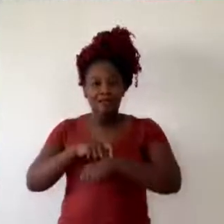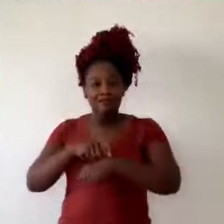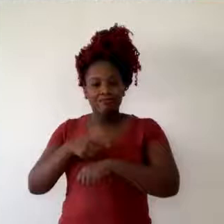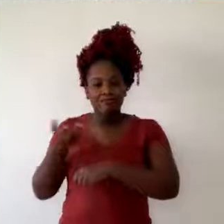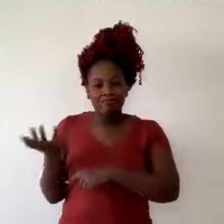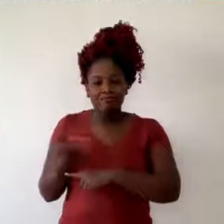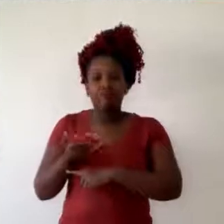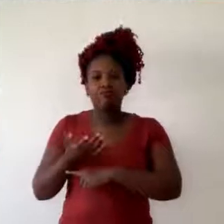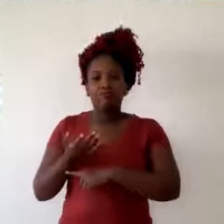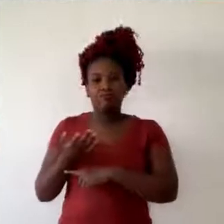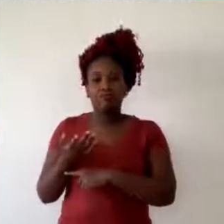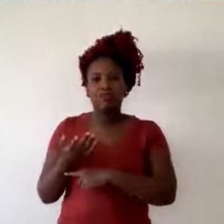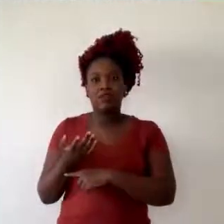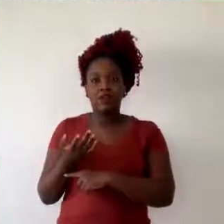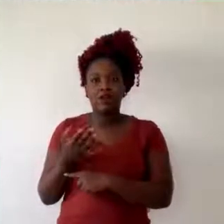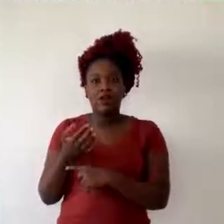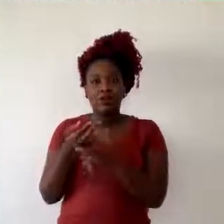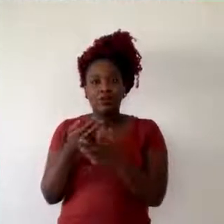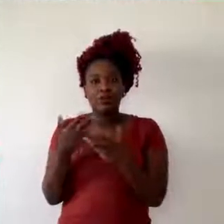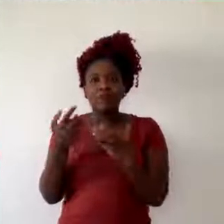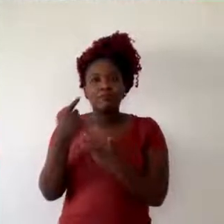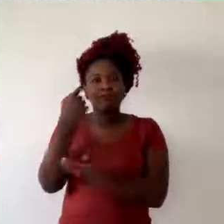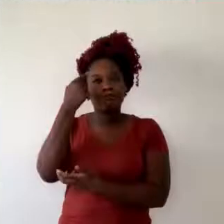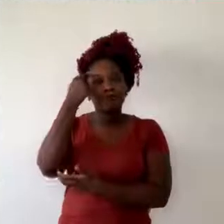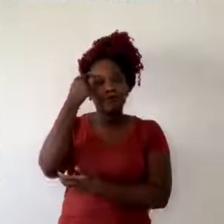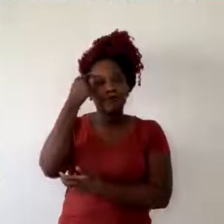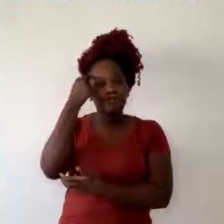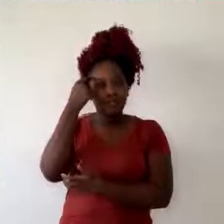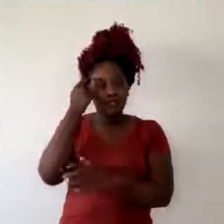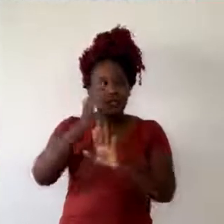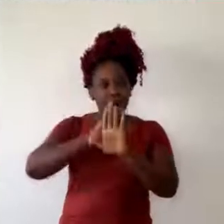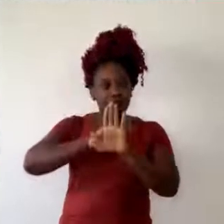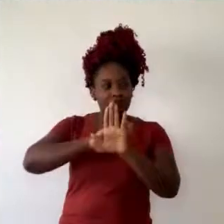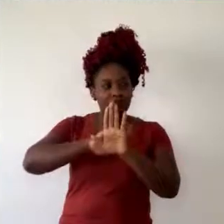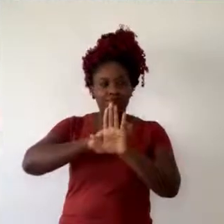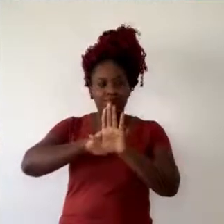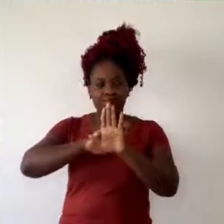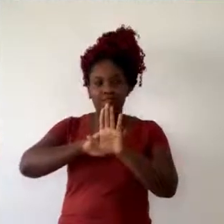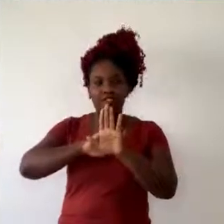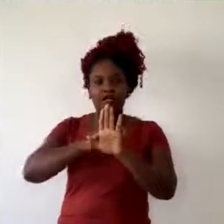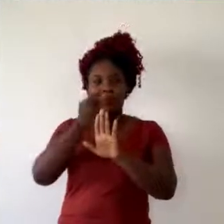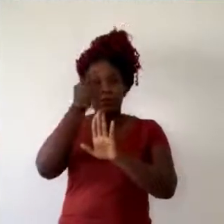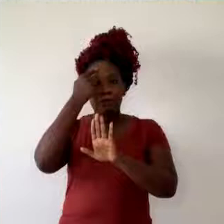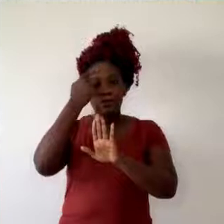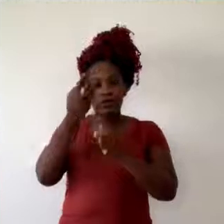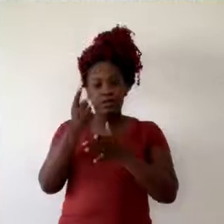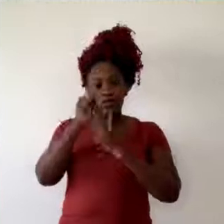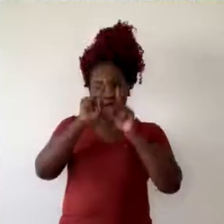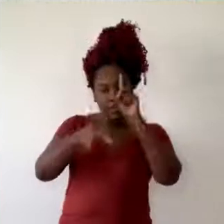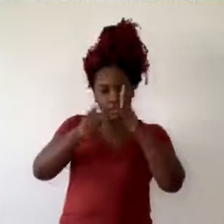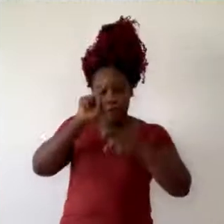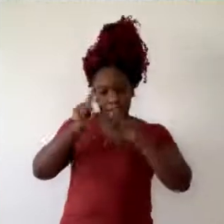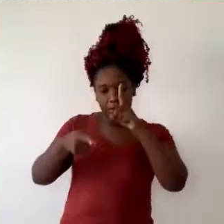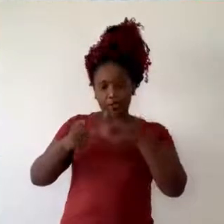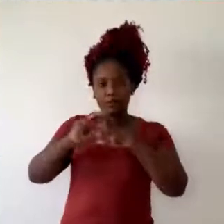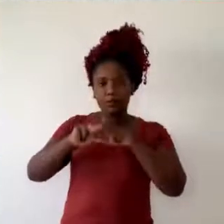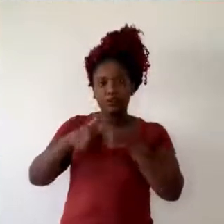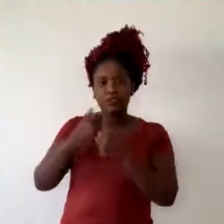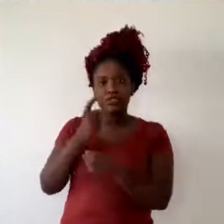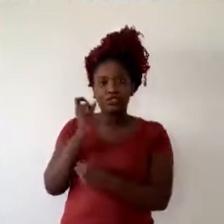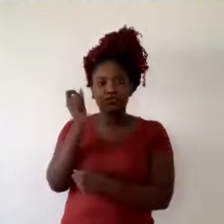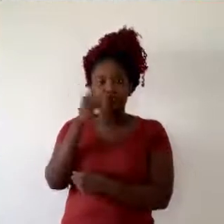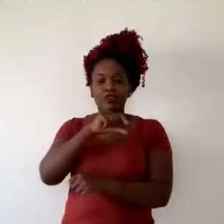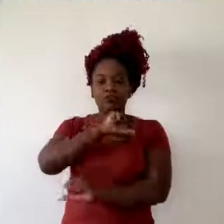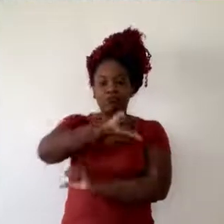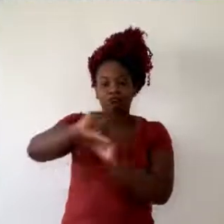reactions that we have. They are so subtle that it has to do with defining who we are.